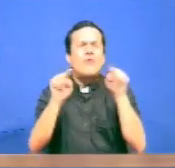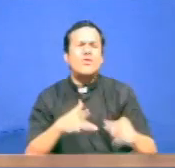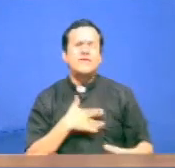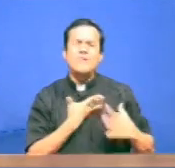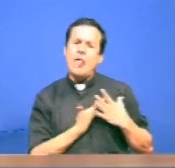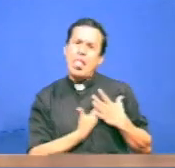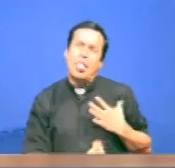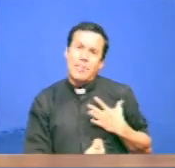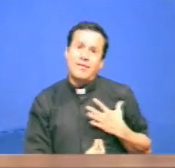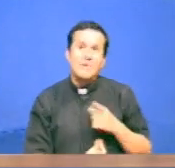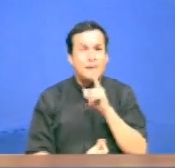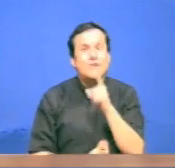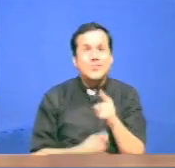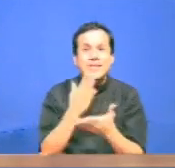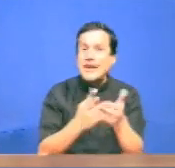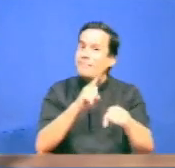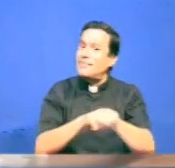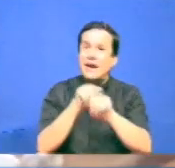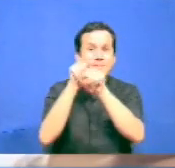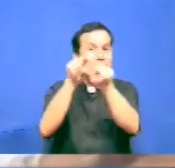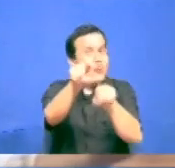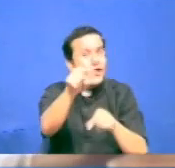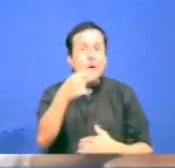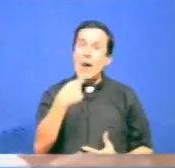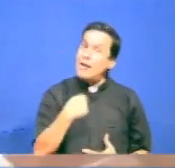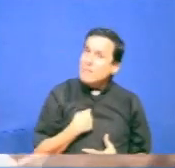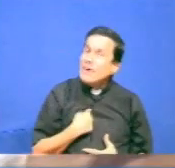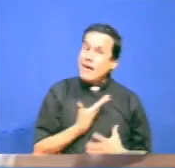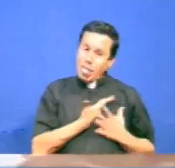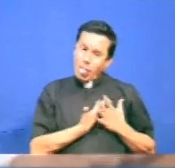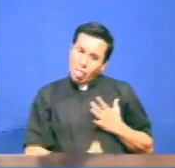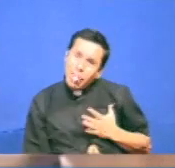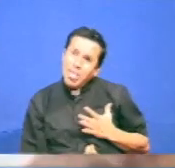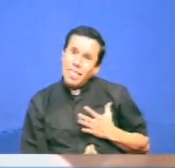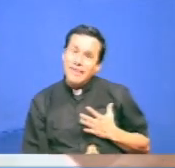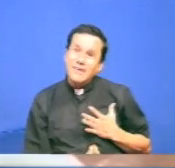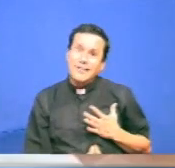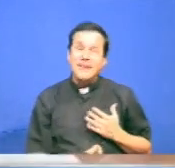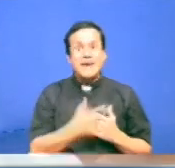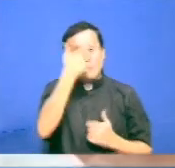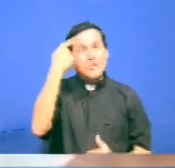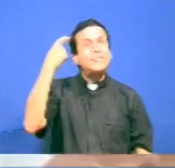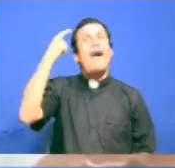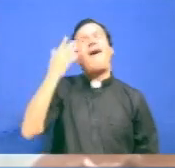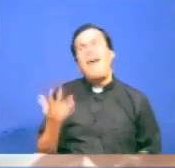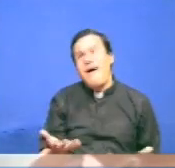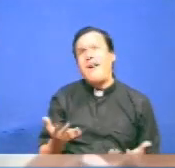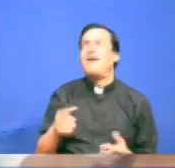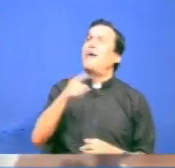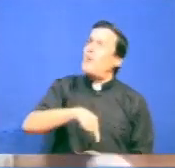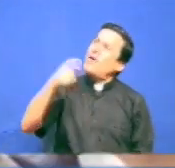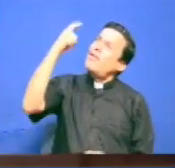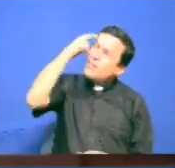and me, discouraged by, wow, we thought he would be the one. What were they thinking